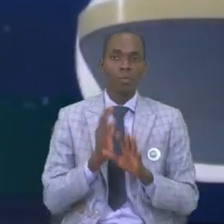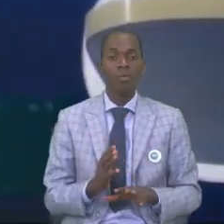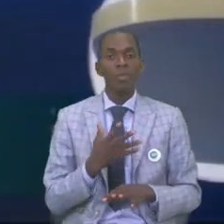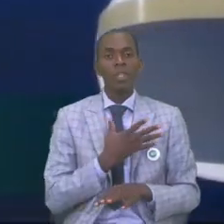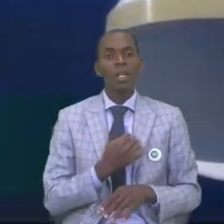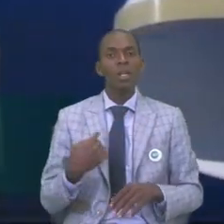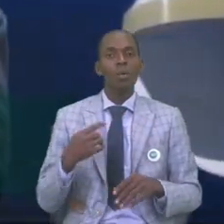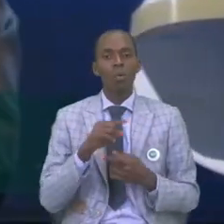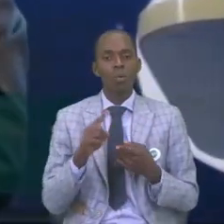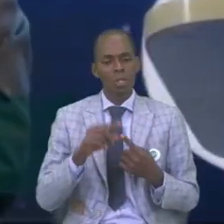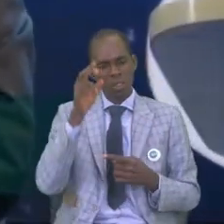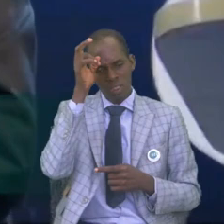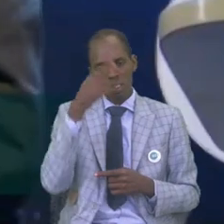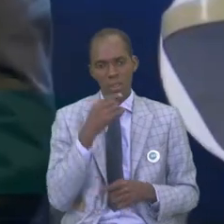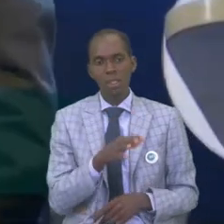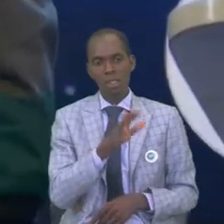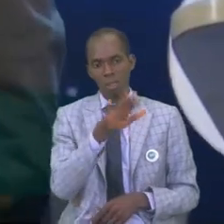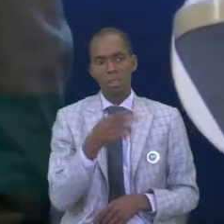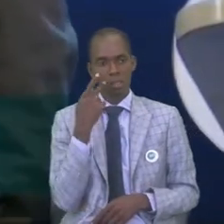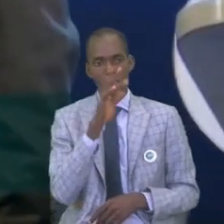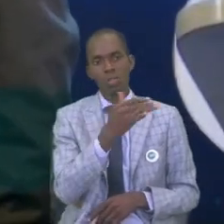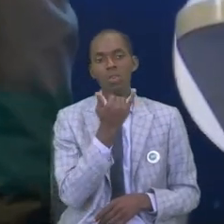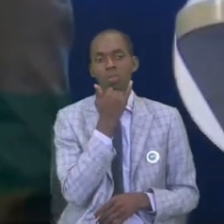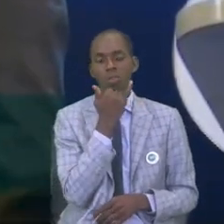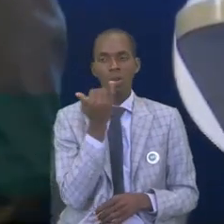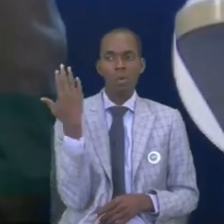Satan says, look at what you did in the past, our